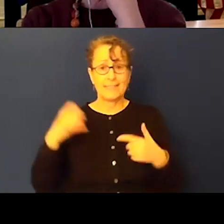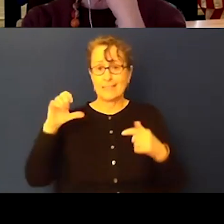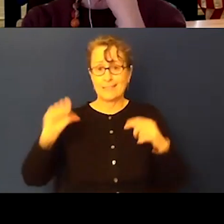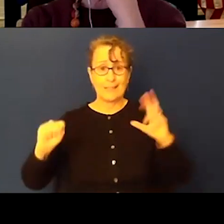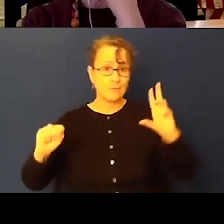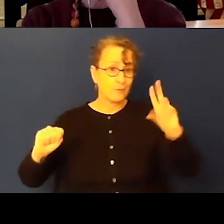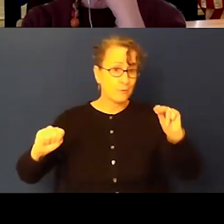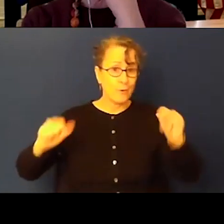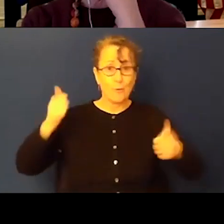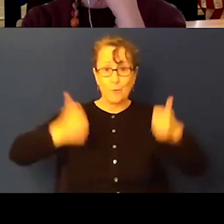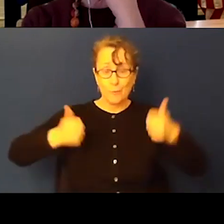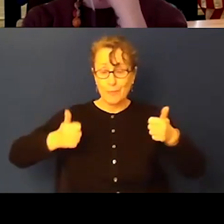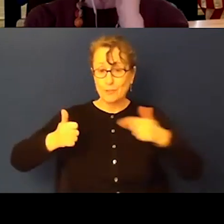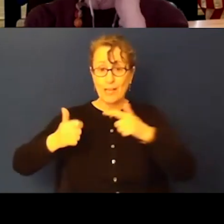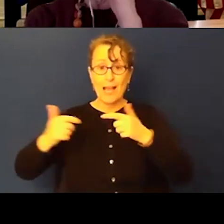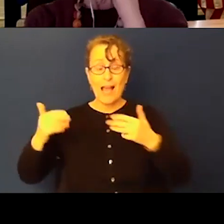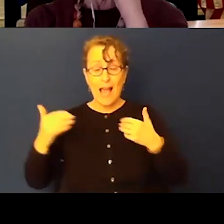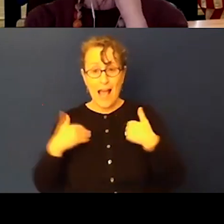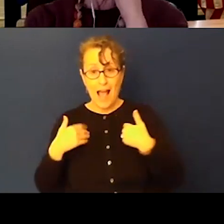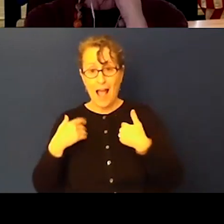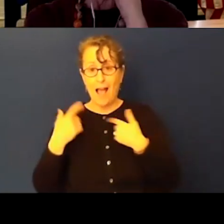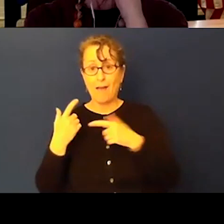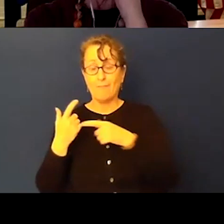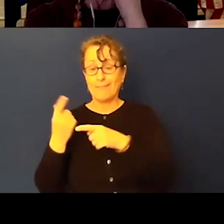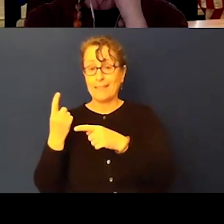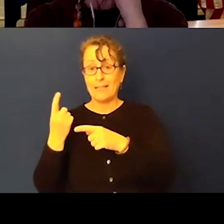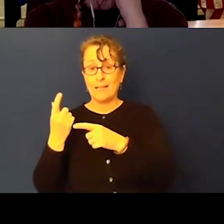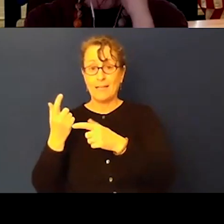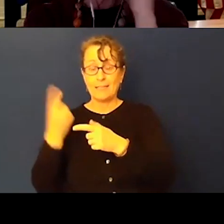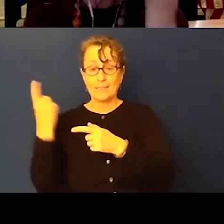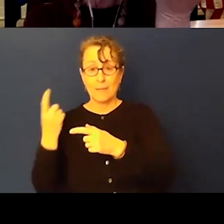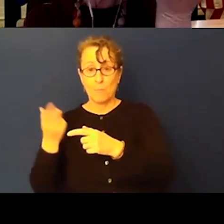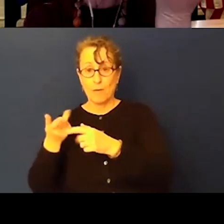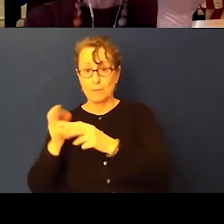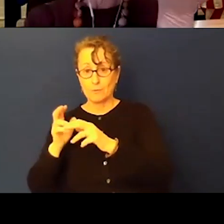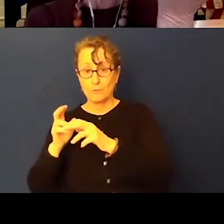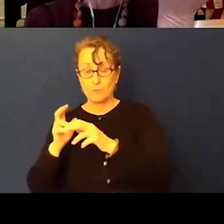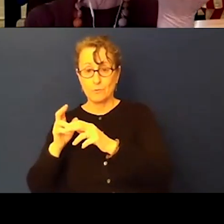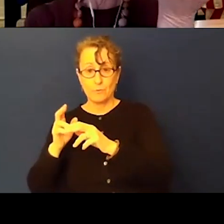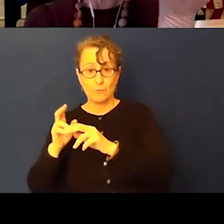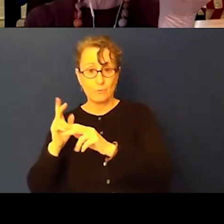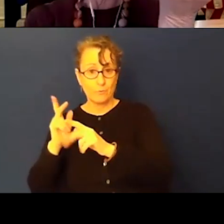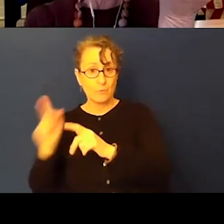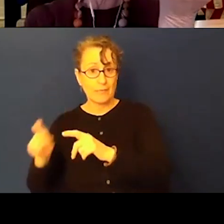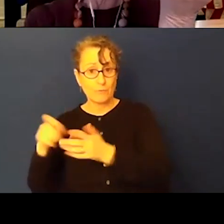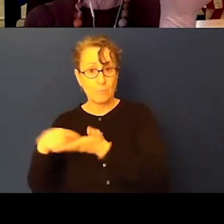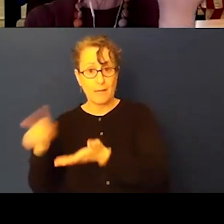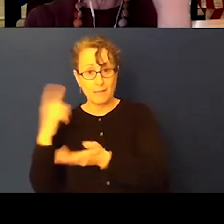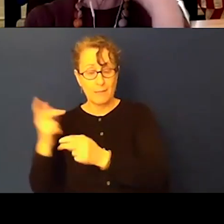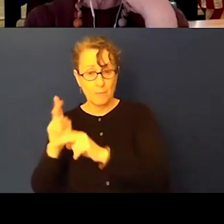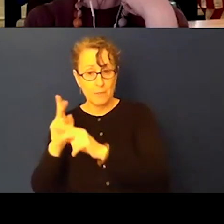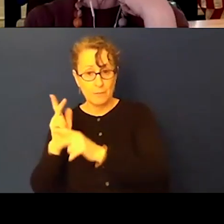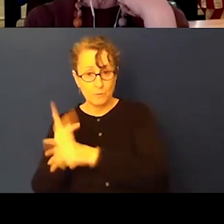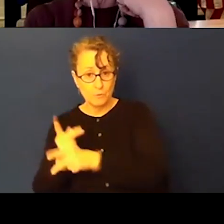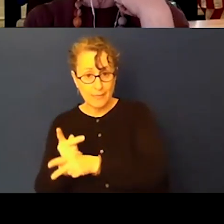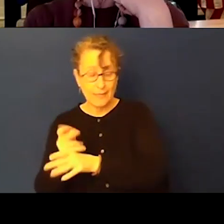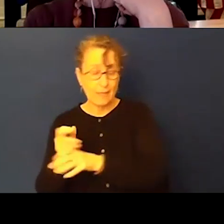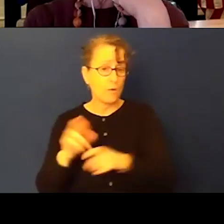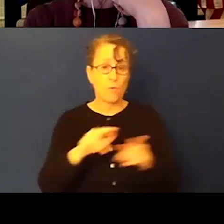situation, this is the stipend you get. And it's not a max. It doesn't